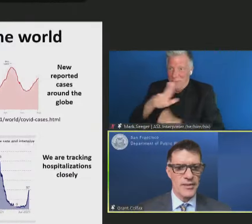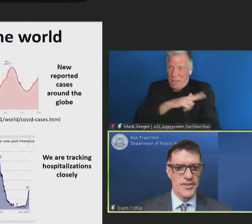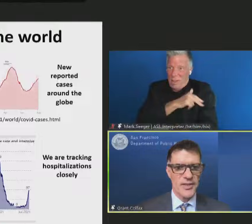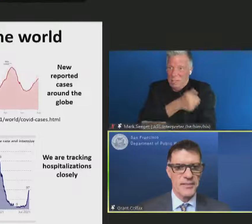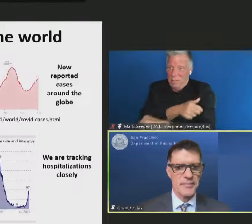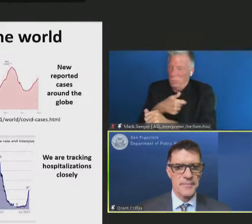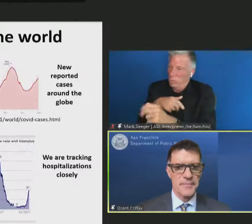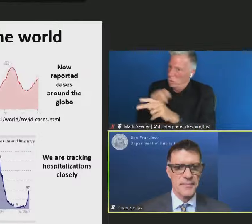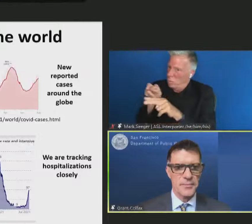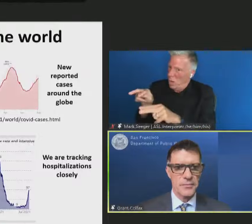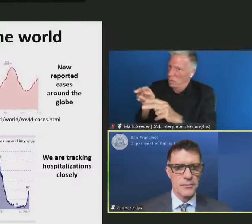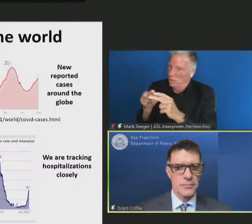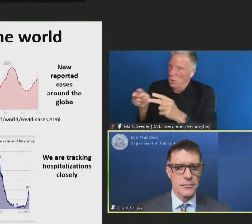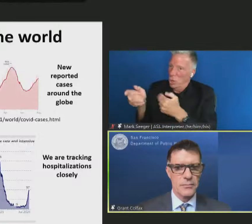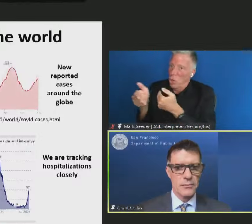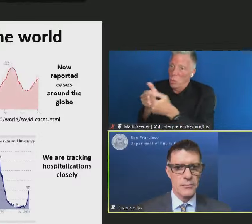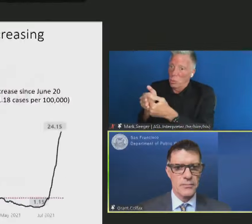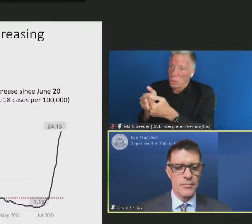Next slide.